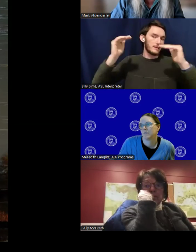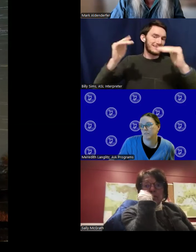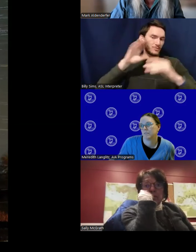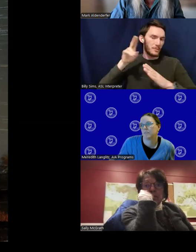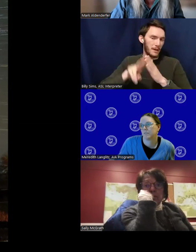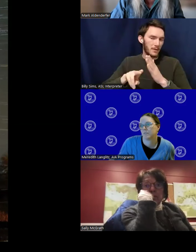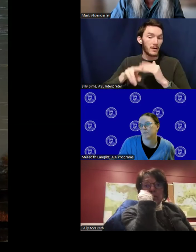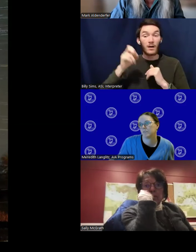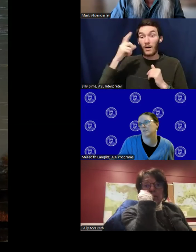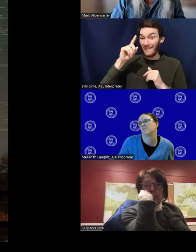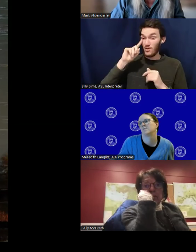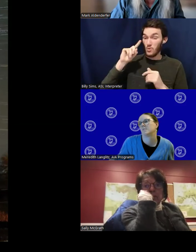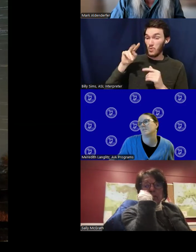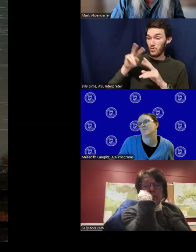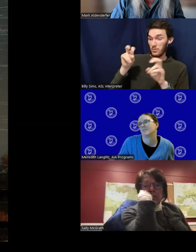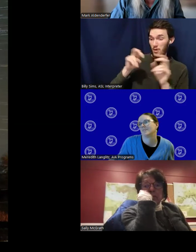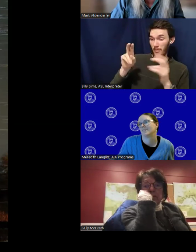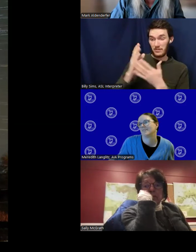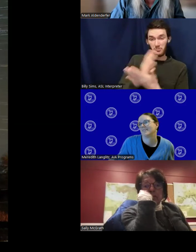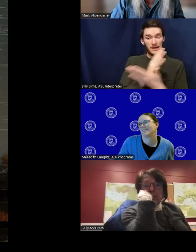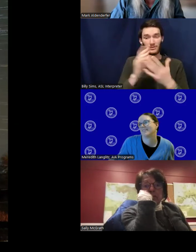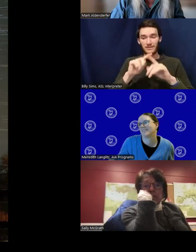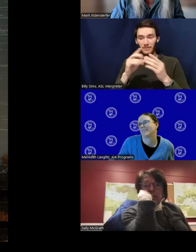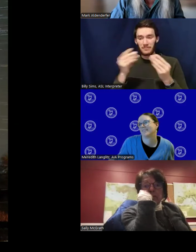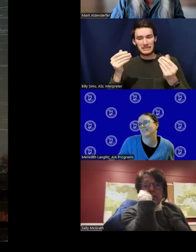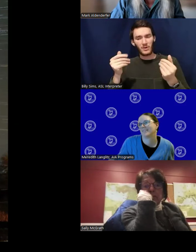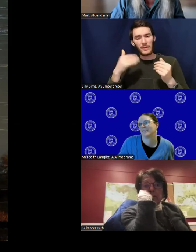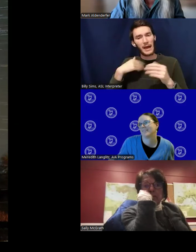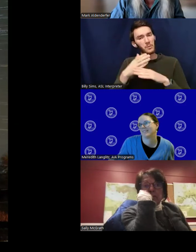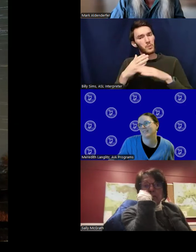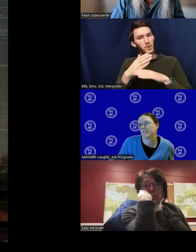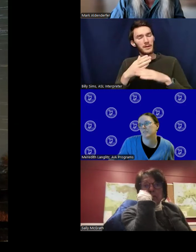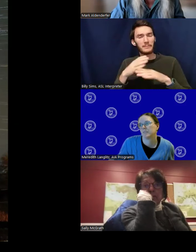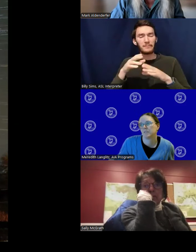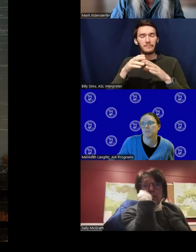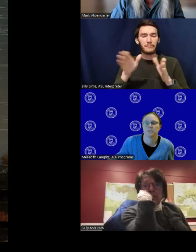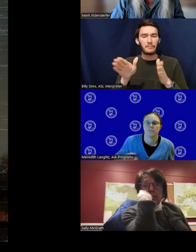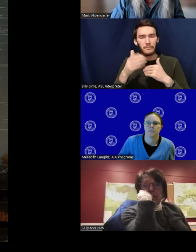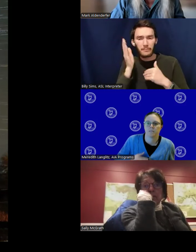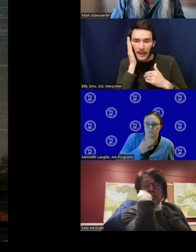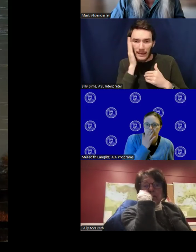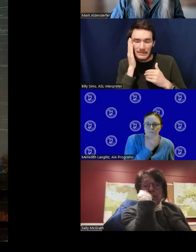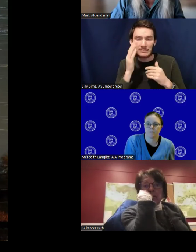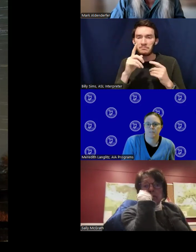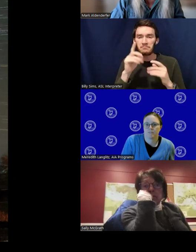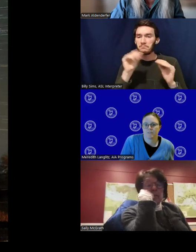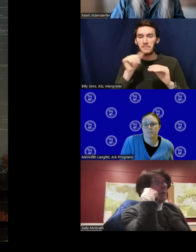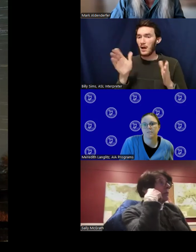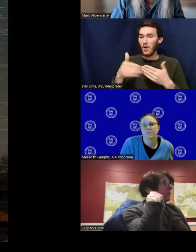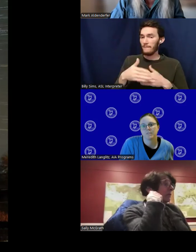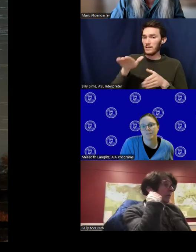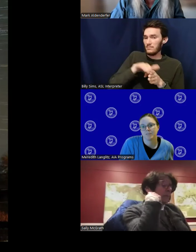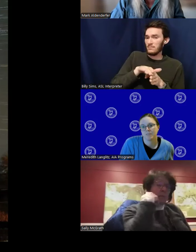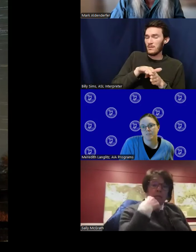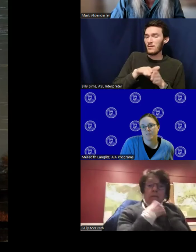range of materials there, they were buried on wooden beds, but not coffins. They're not illustrated. There's utilitarian